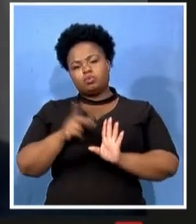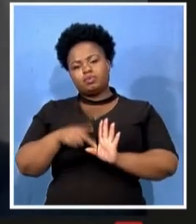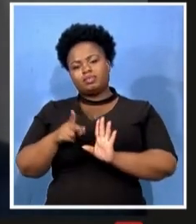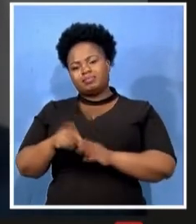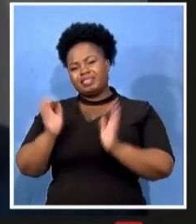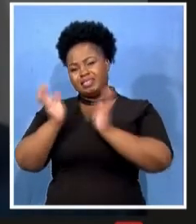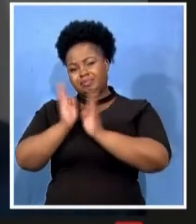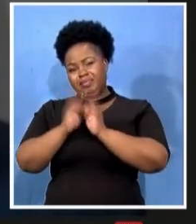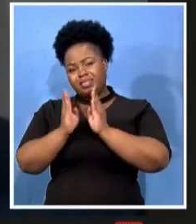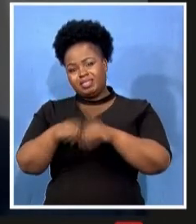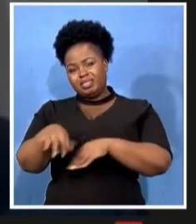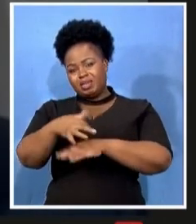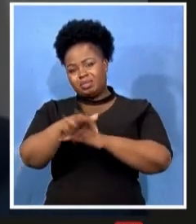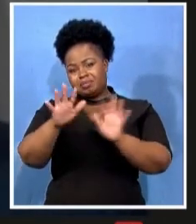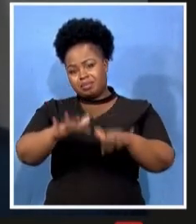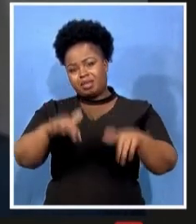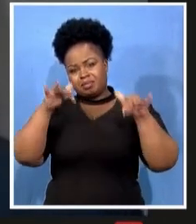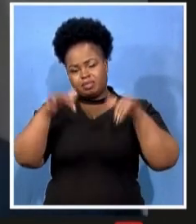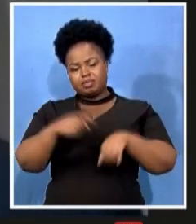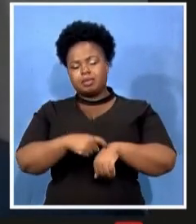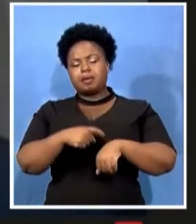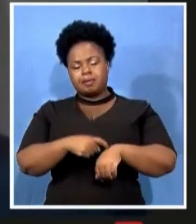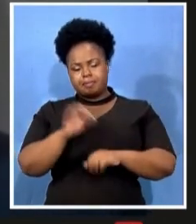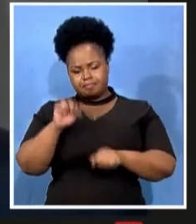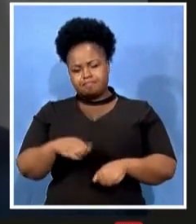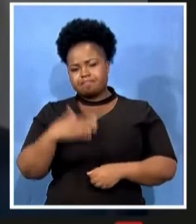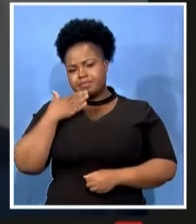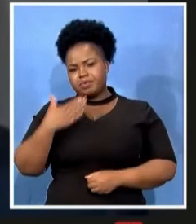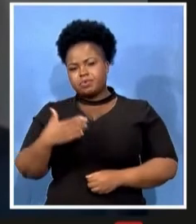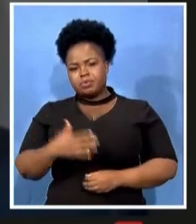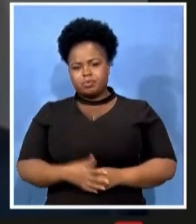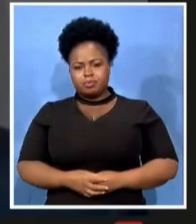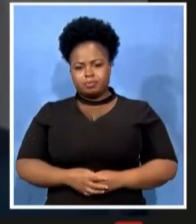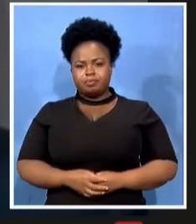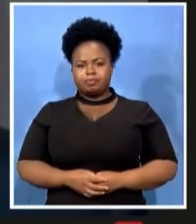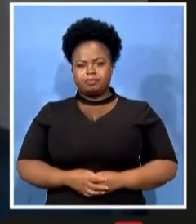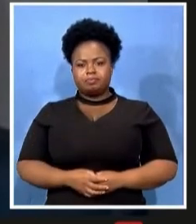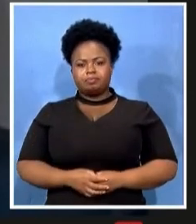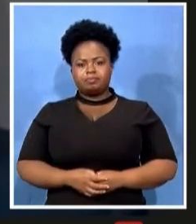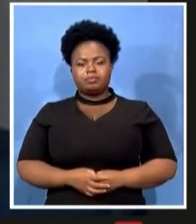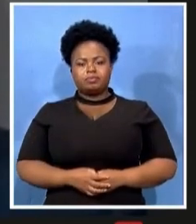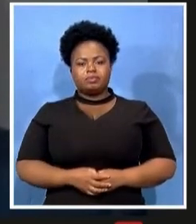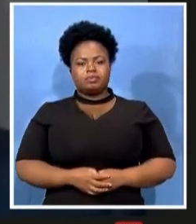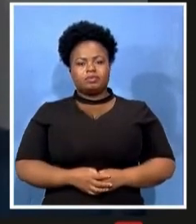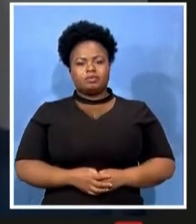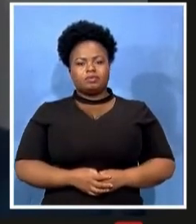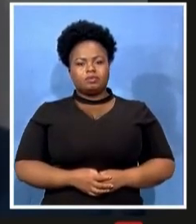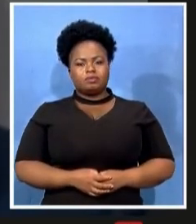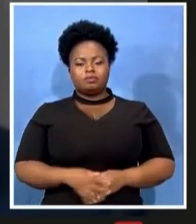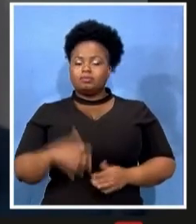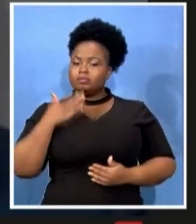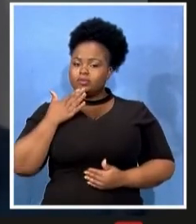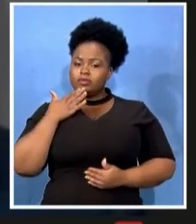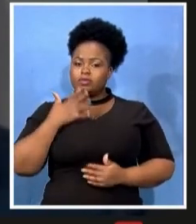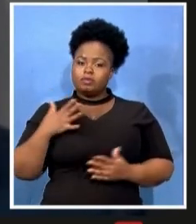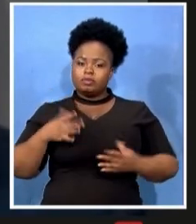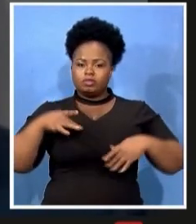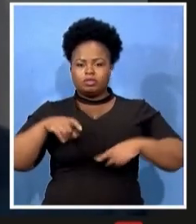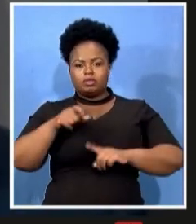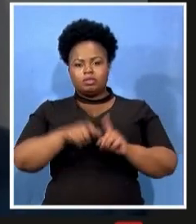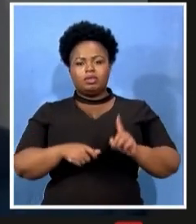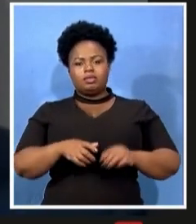time. So, and also, thank you very much, Chair, for the honors given to